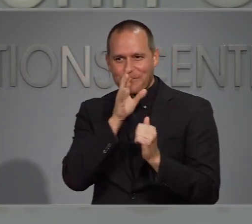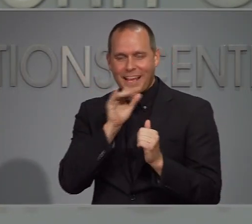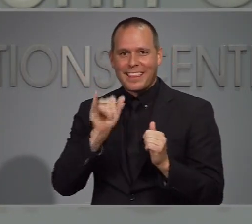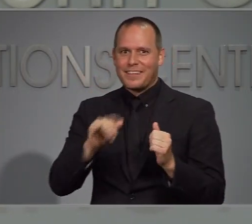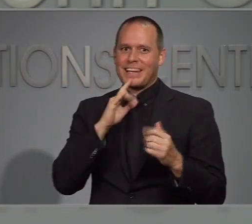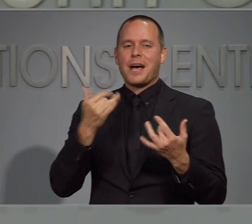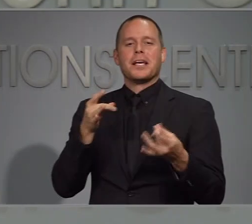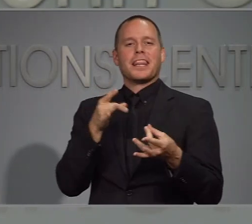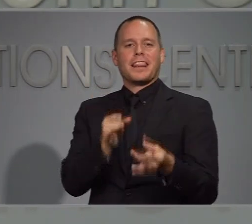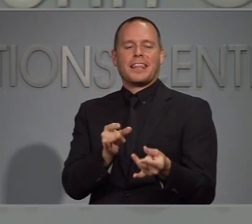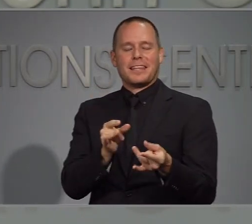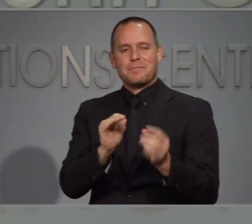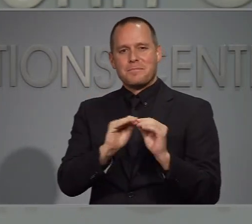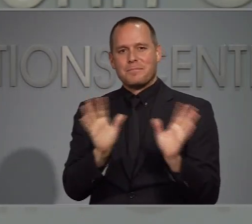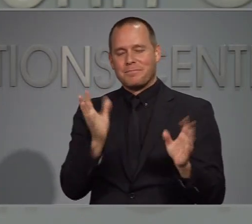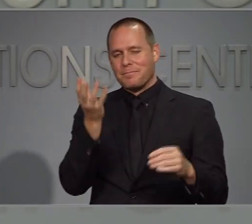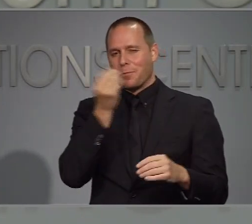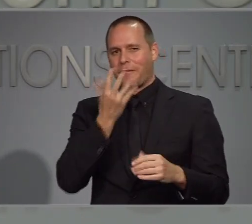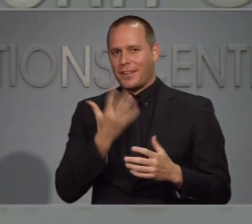Next question, please.